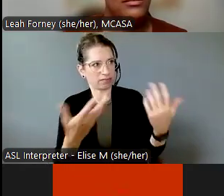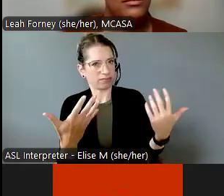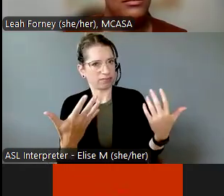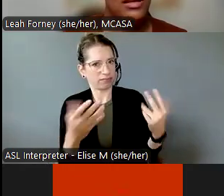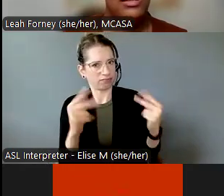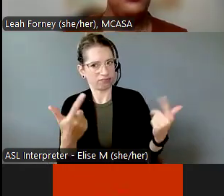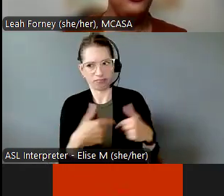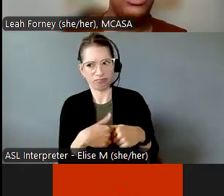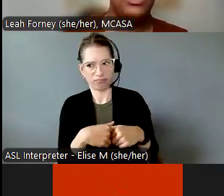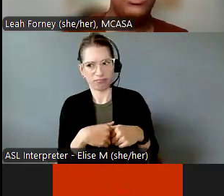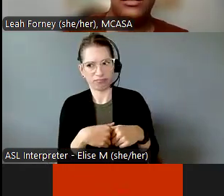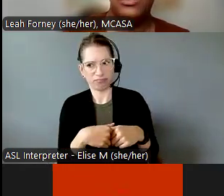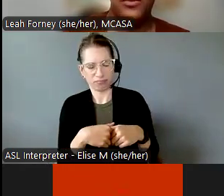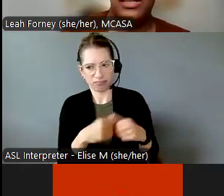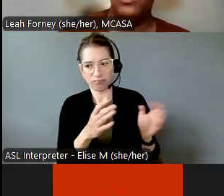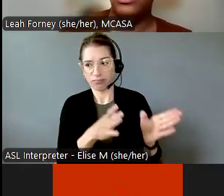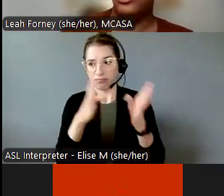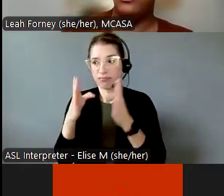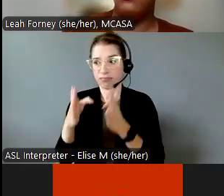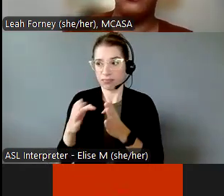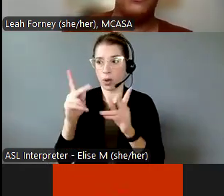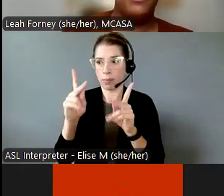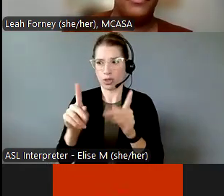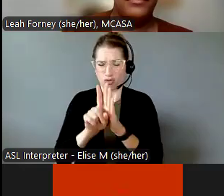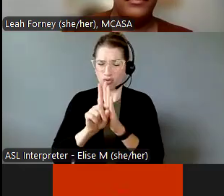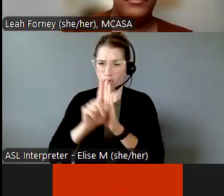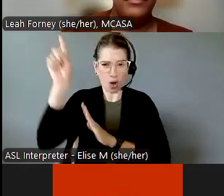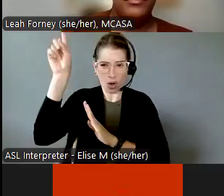right? And then you see there's someone that's really tall.